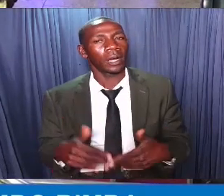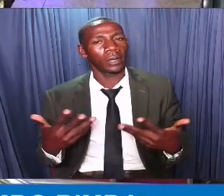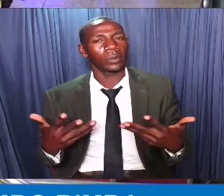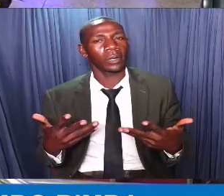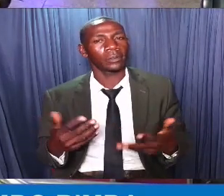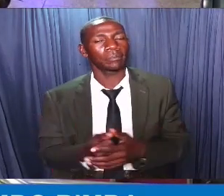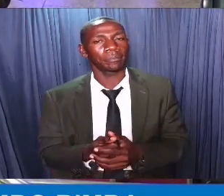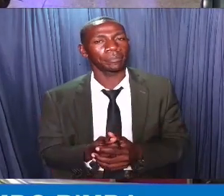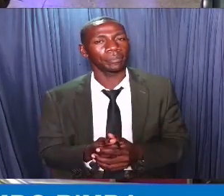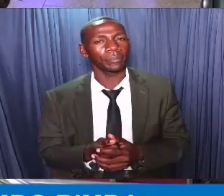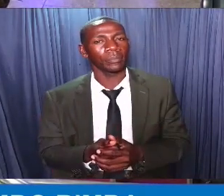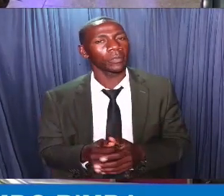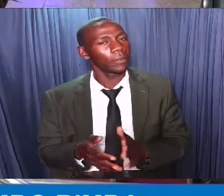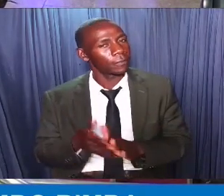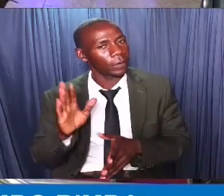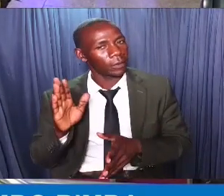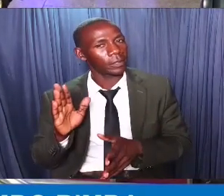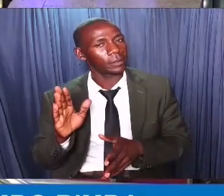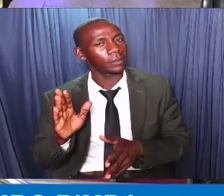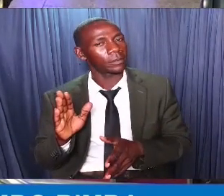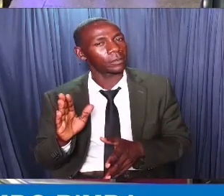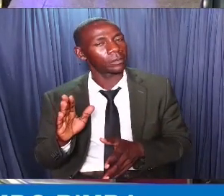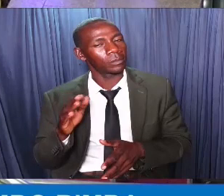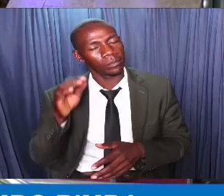Hallelujah. Hallelujah. Kimbieni. Flee away.